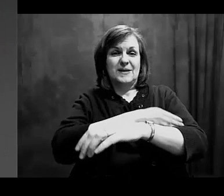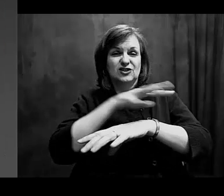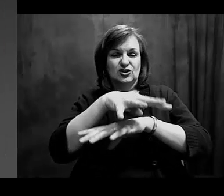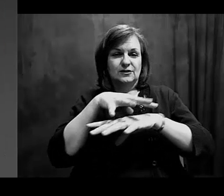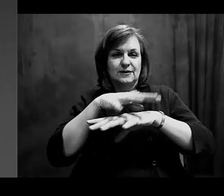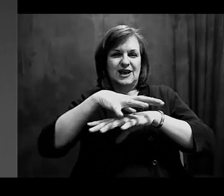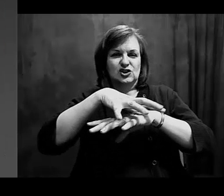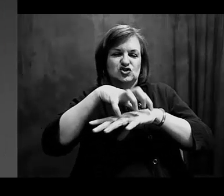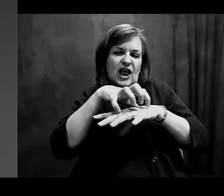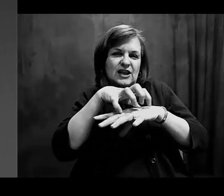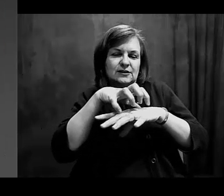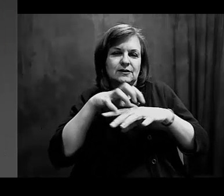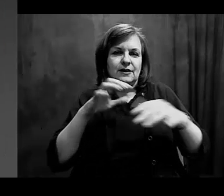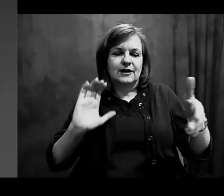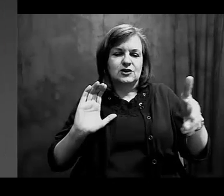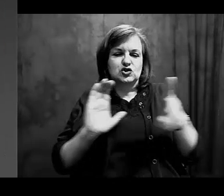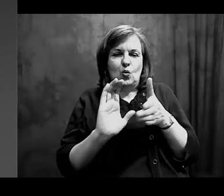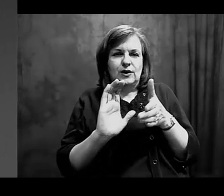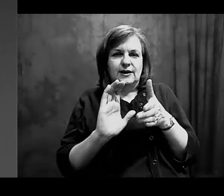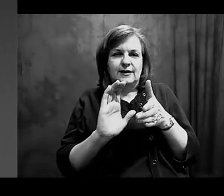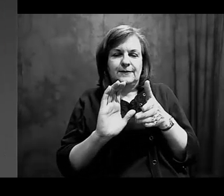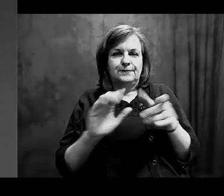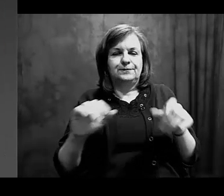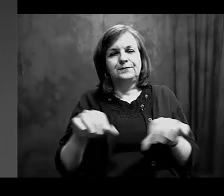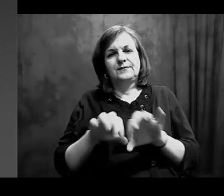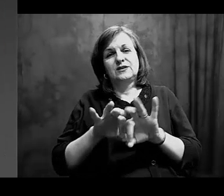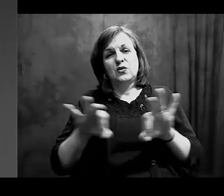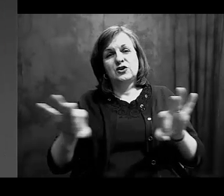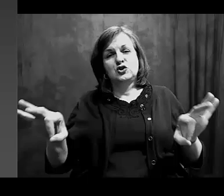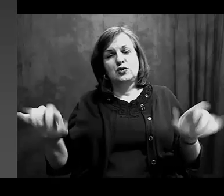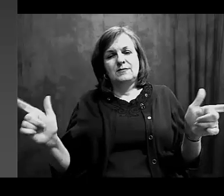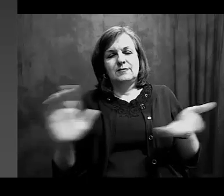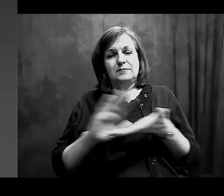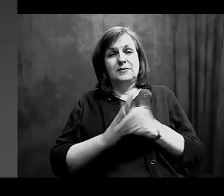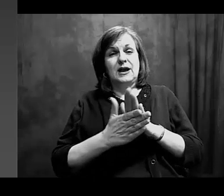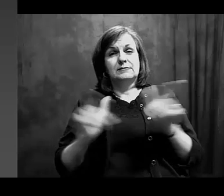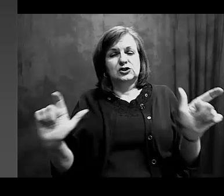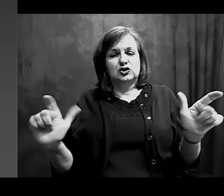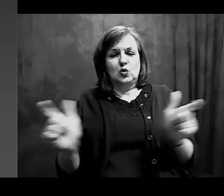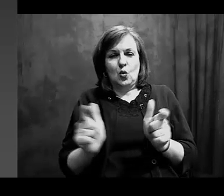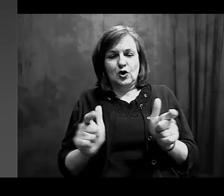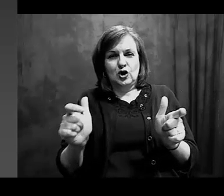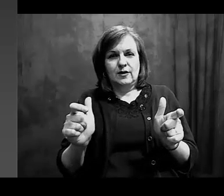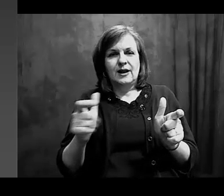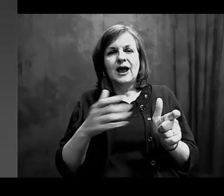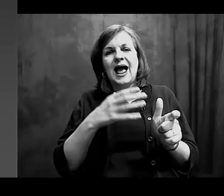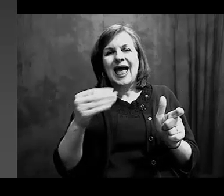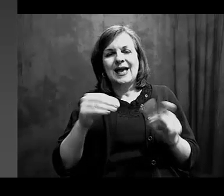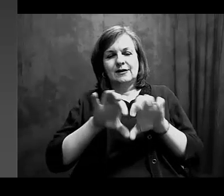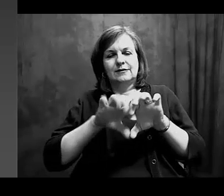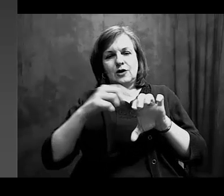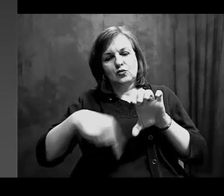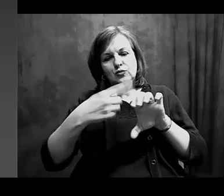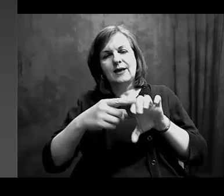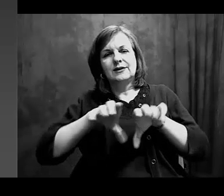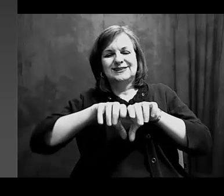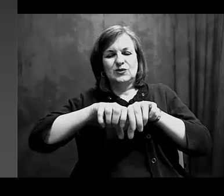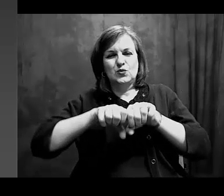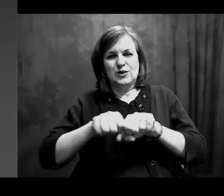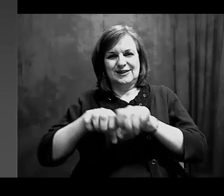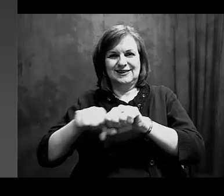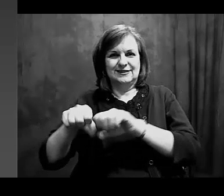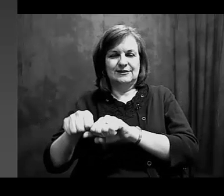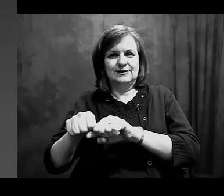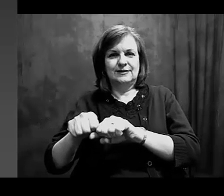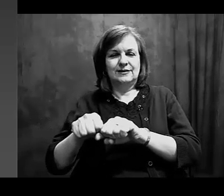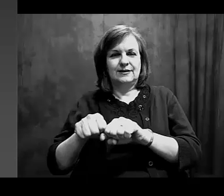to move food along. But why go in two directions? Well, we have one that goes around. So when this muscle